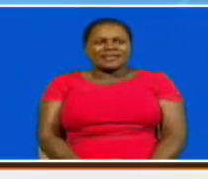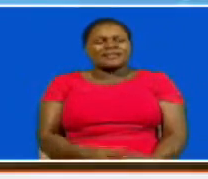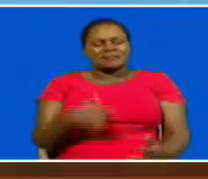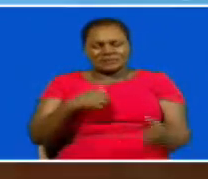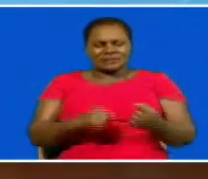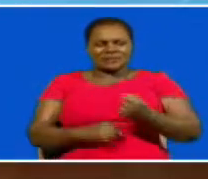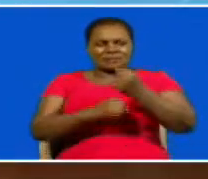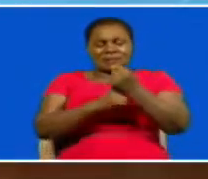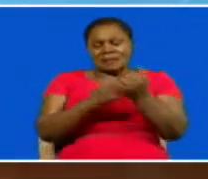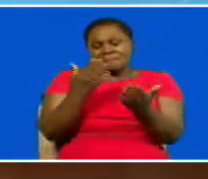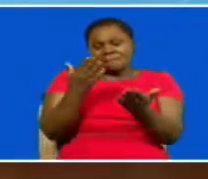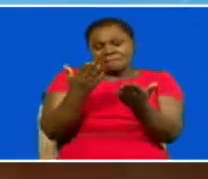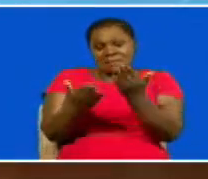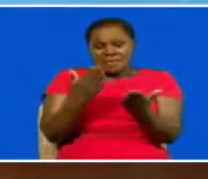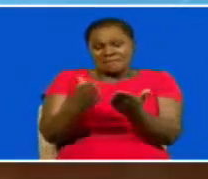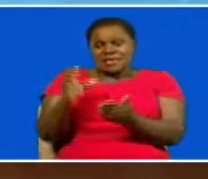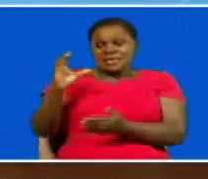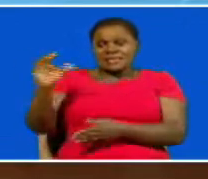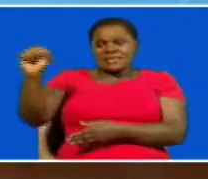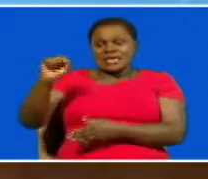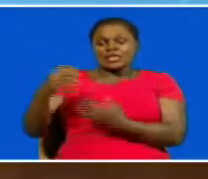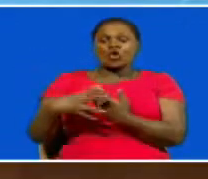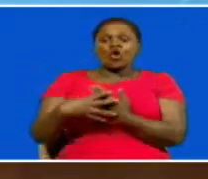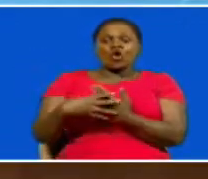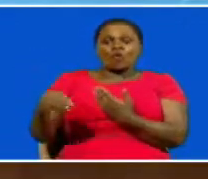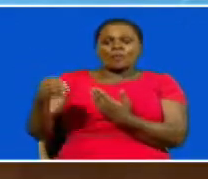I agree with what Shadrach Miti is saying. Perhaps, C.S. Machogo, you ought to be more